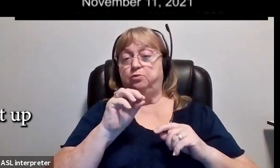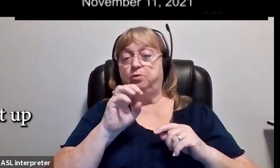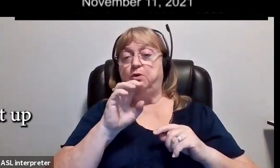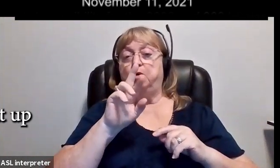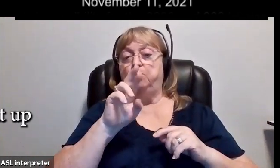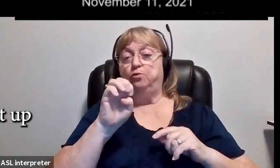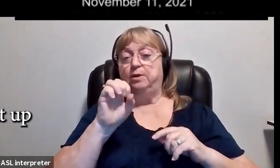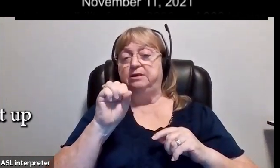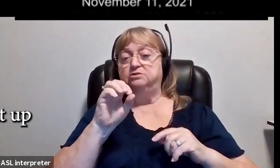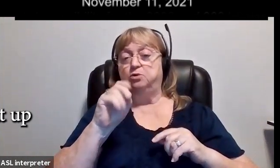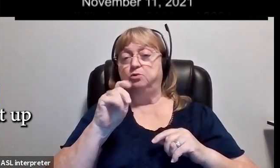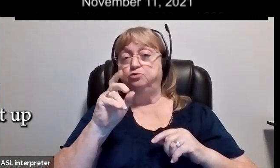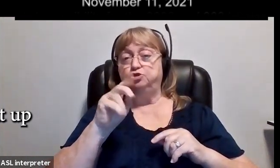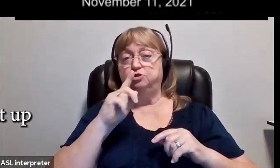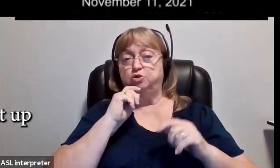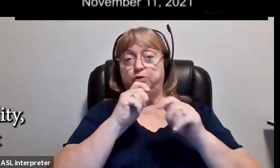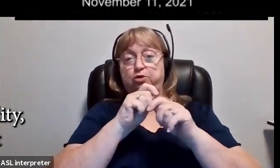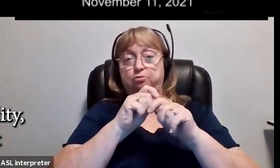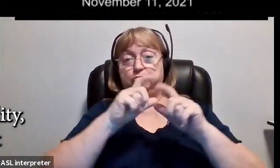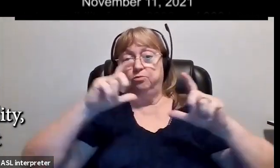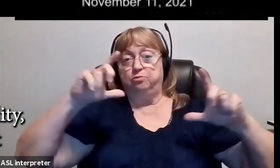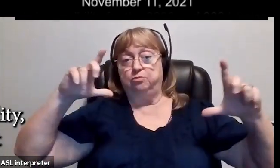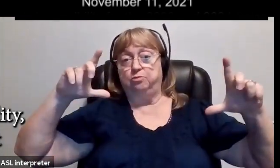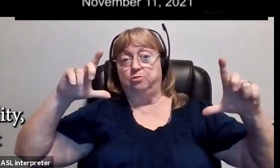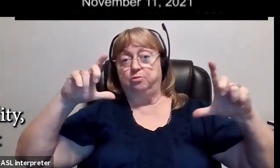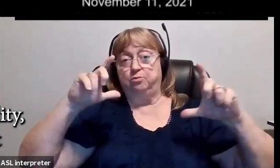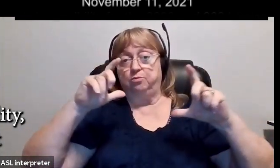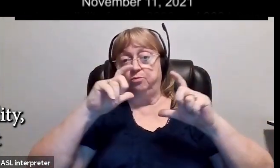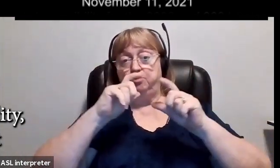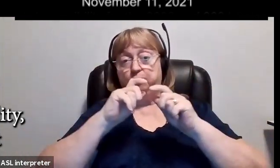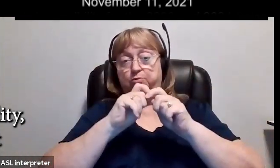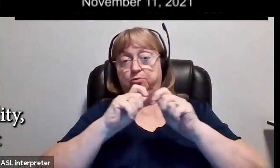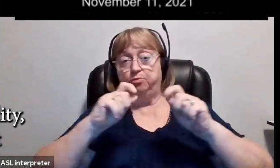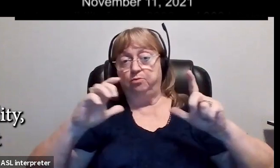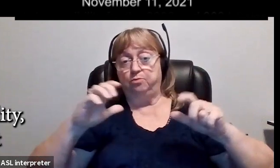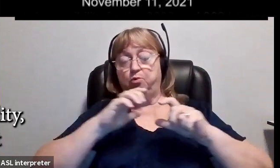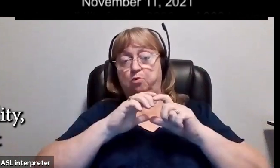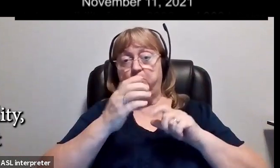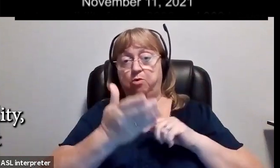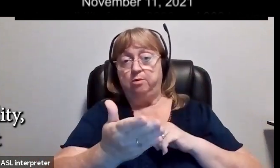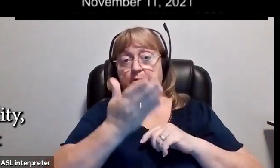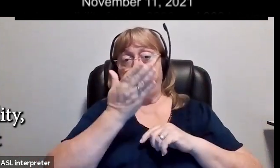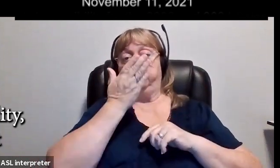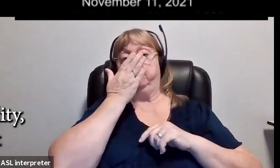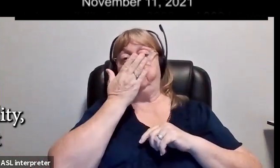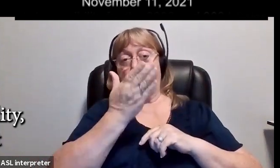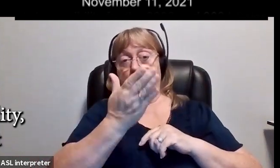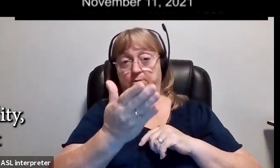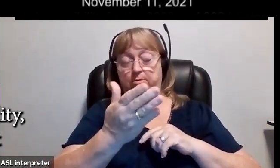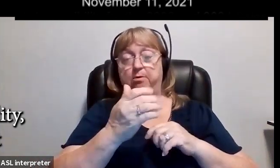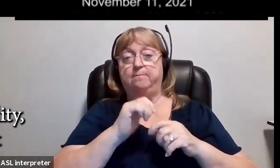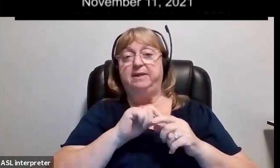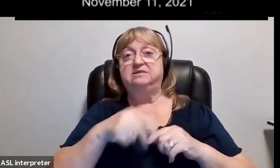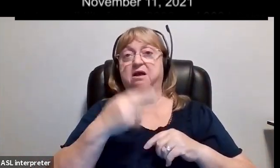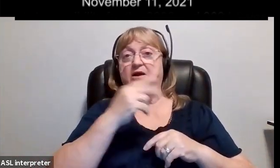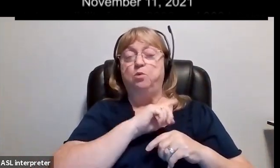that when you're blowing it up and making it zoom in, that the resolution is still high quality, but then that makes it a